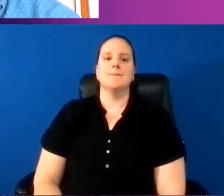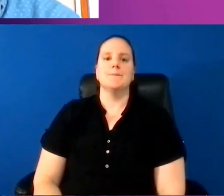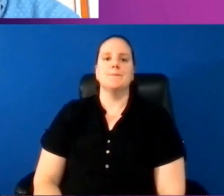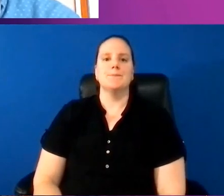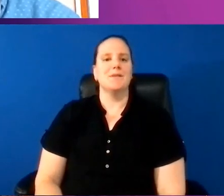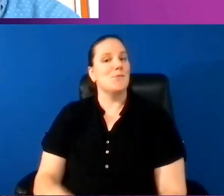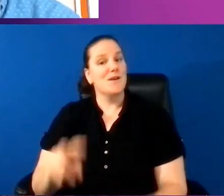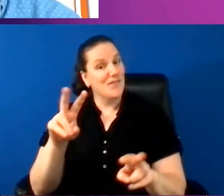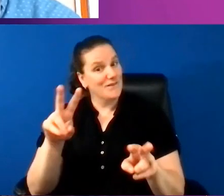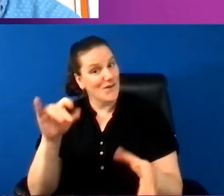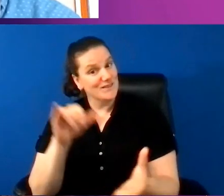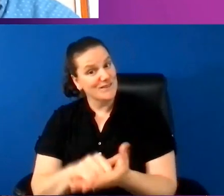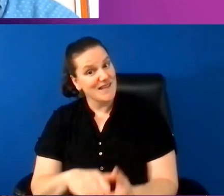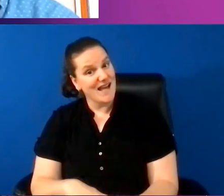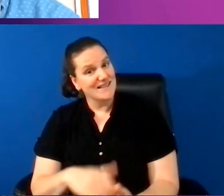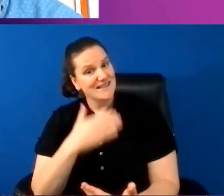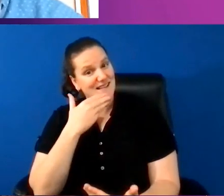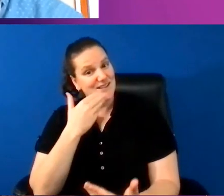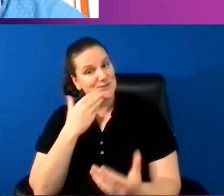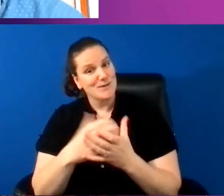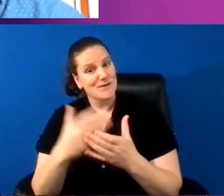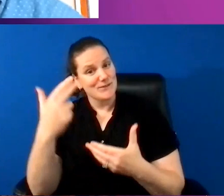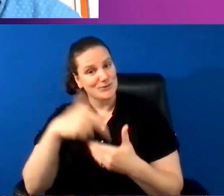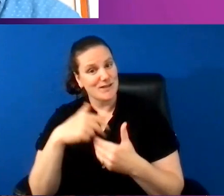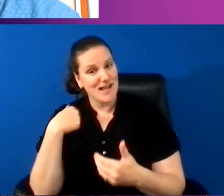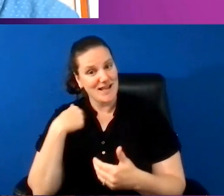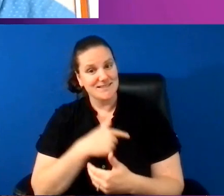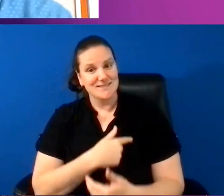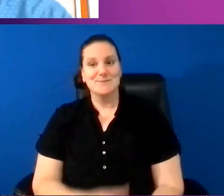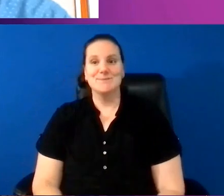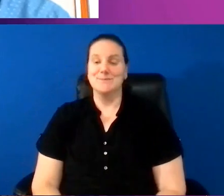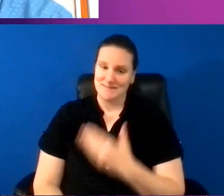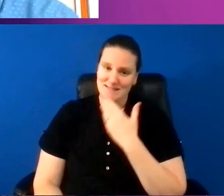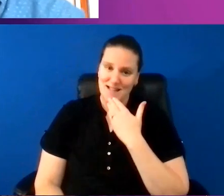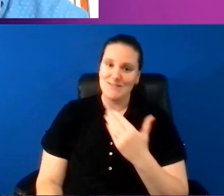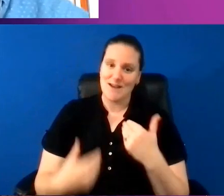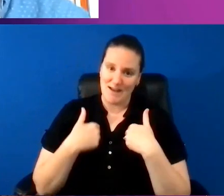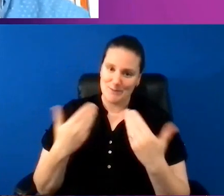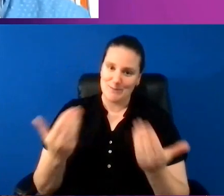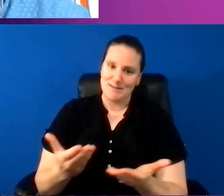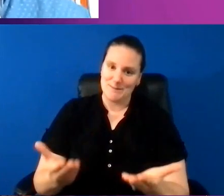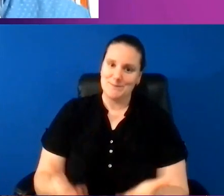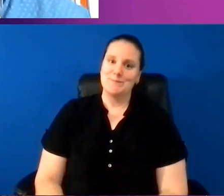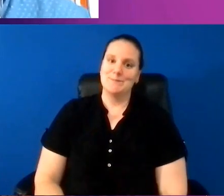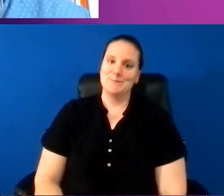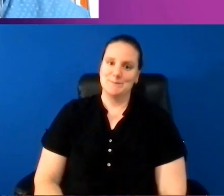Well, we look forward to it. Thank you very Thank much for joining us. thank you for having me here.